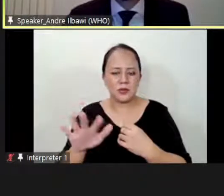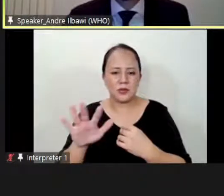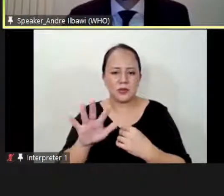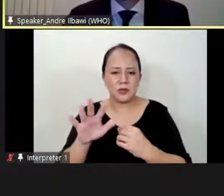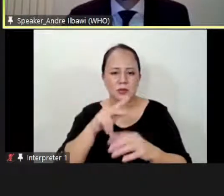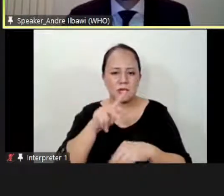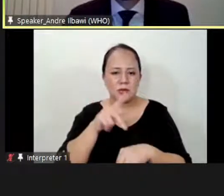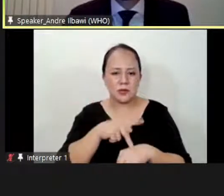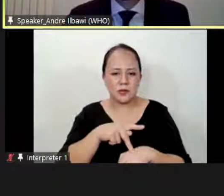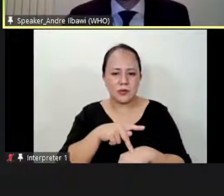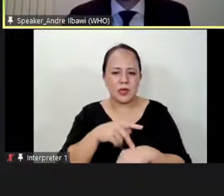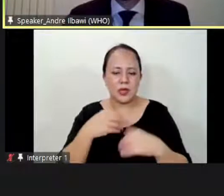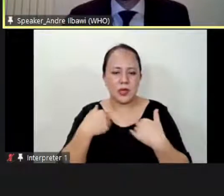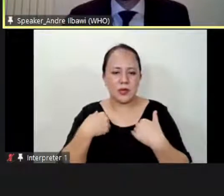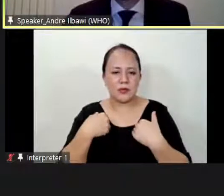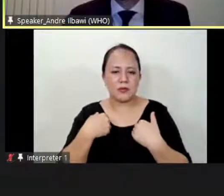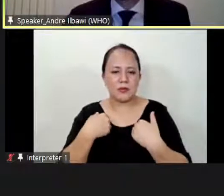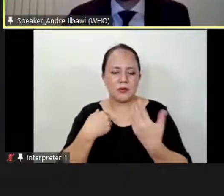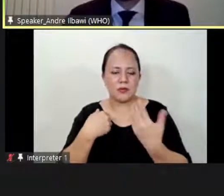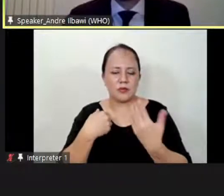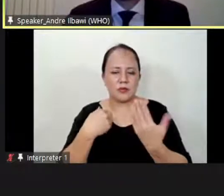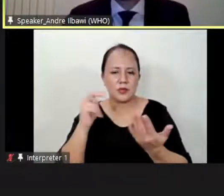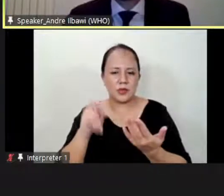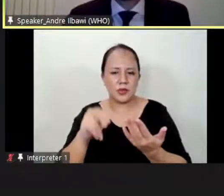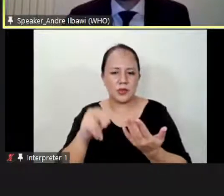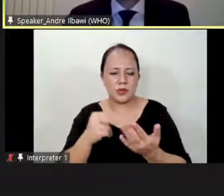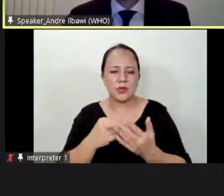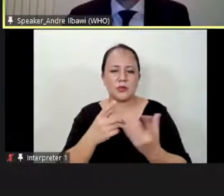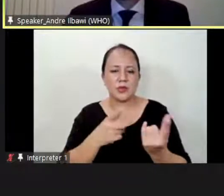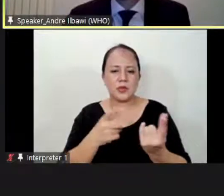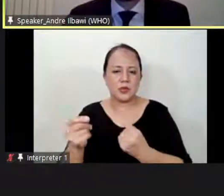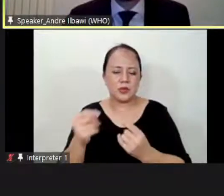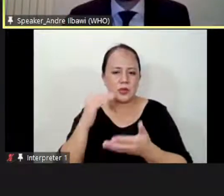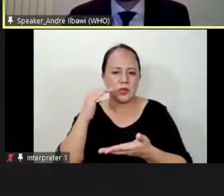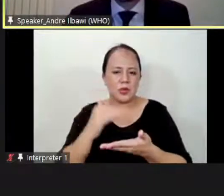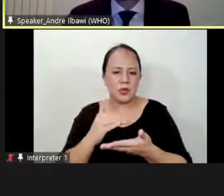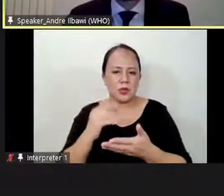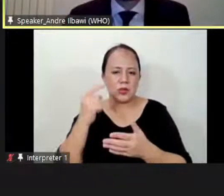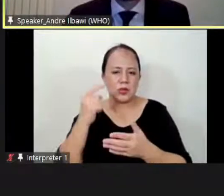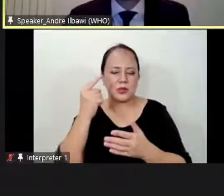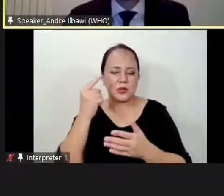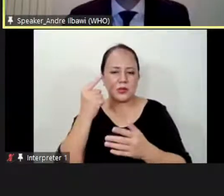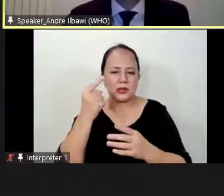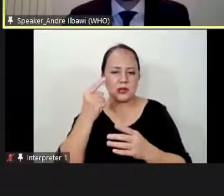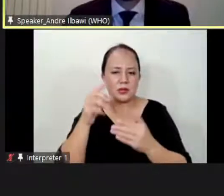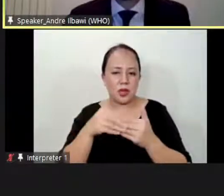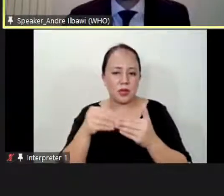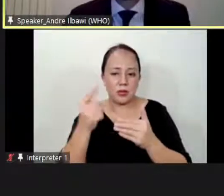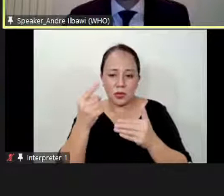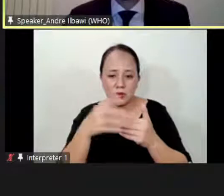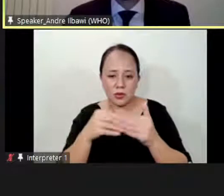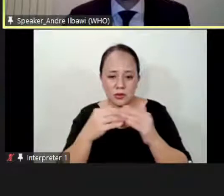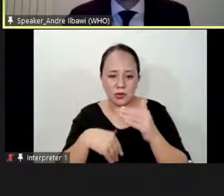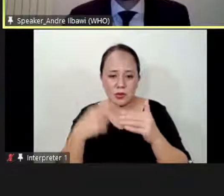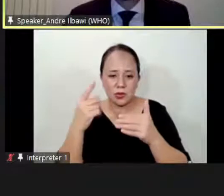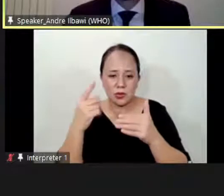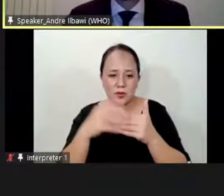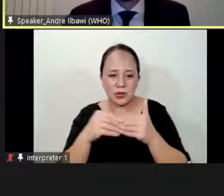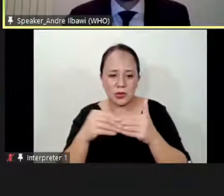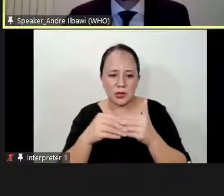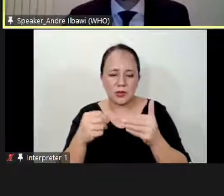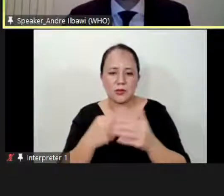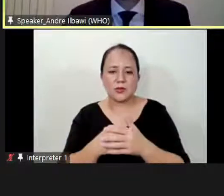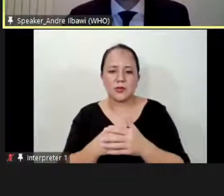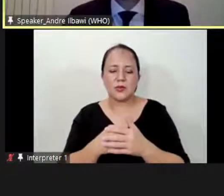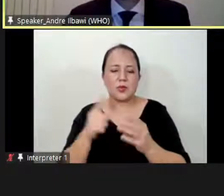Philippines receives the care that they need. This could be done for less than $1 per capita, less than $1, and could save thousands of